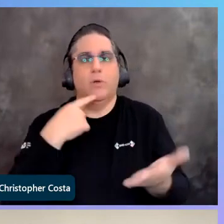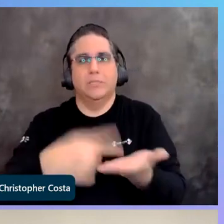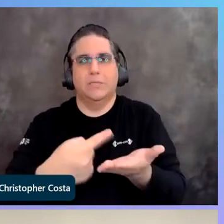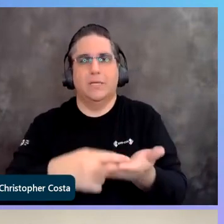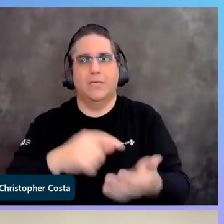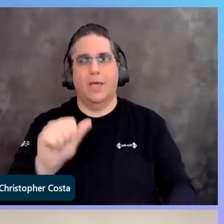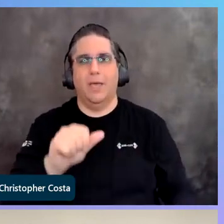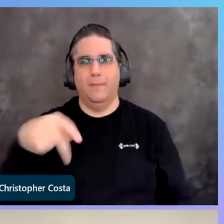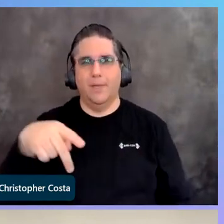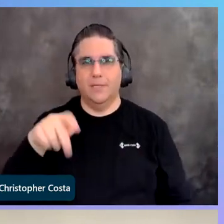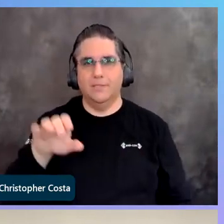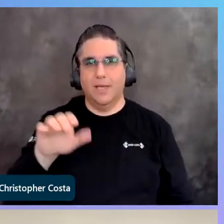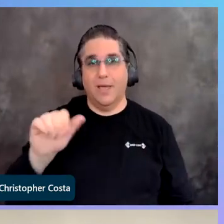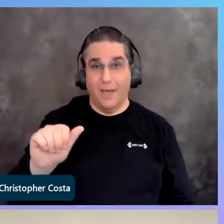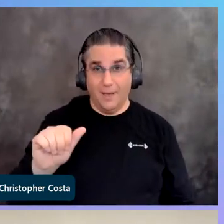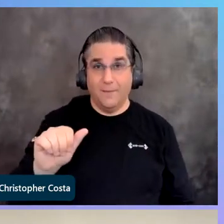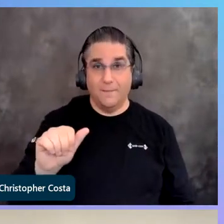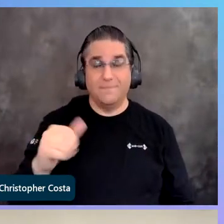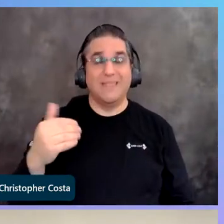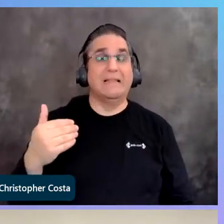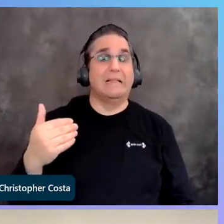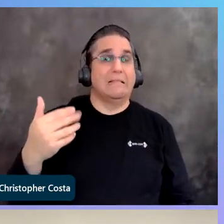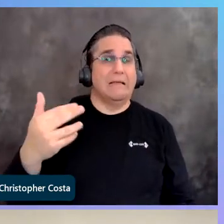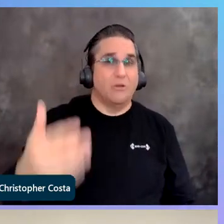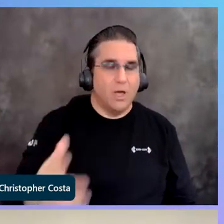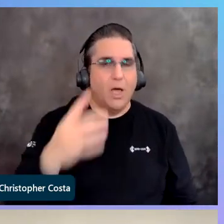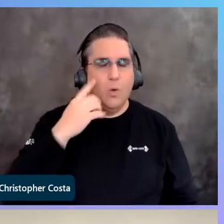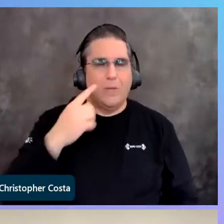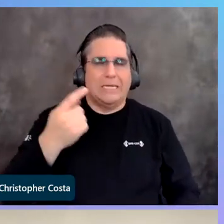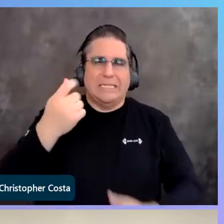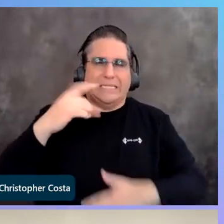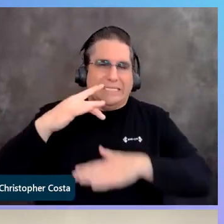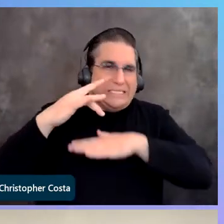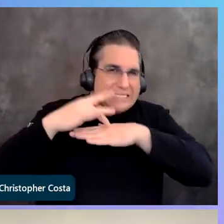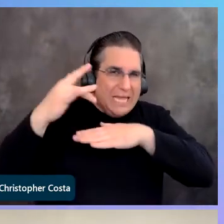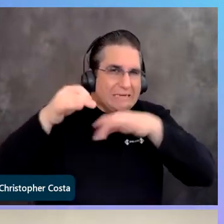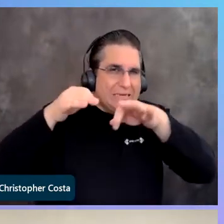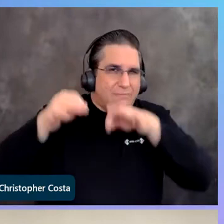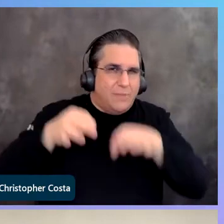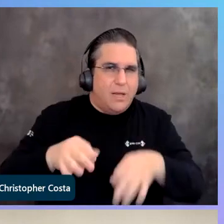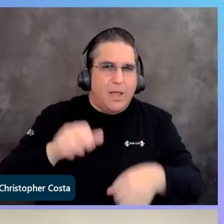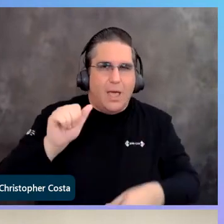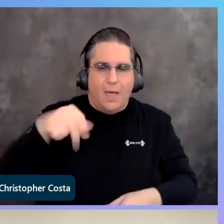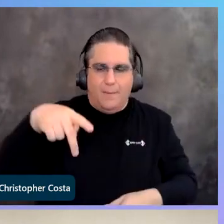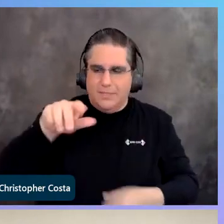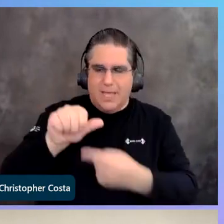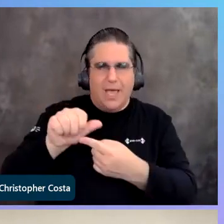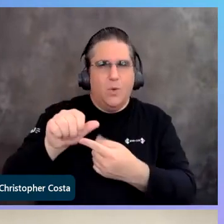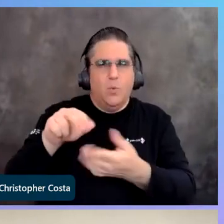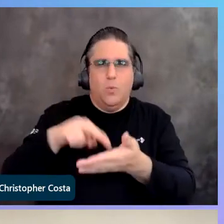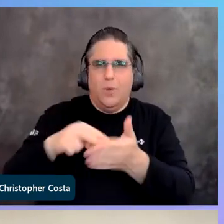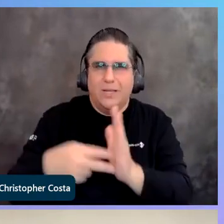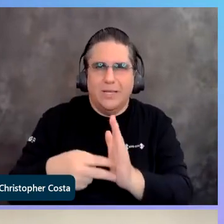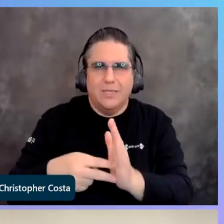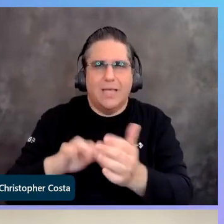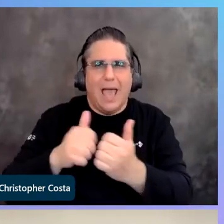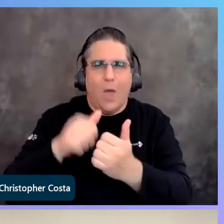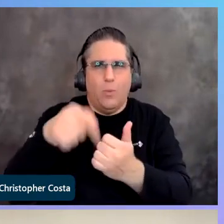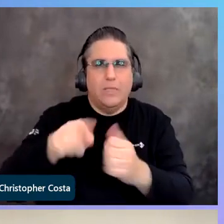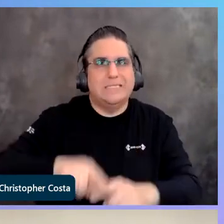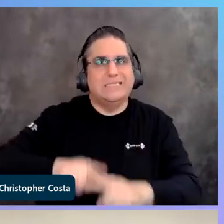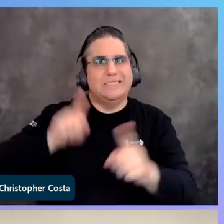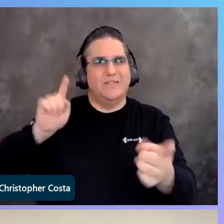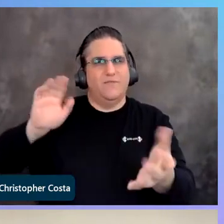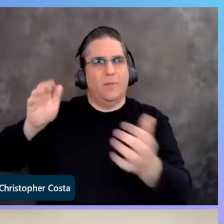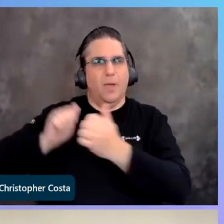Afterwards is where we begin to scratch the surface of what the APCA is and how it differs from 2.2 standards.